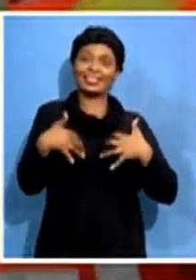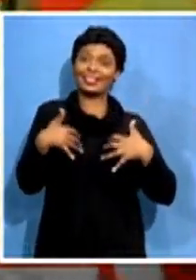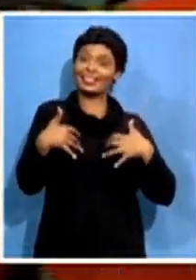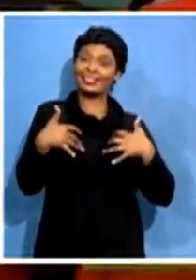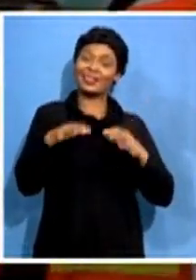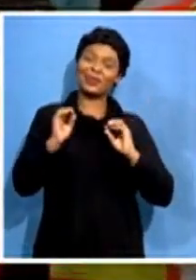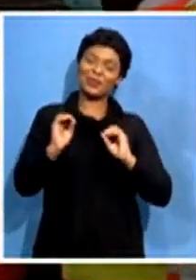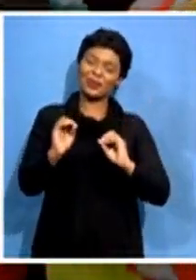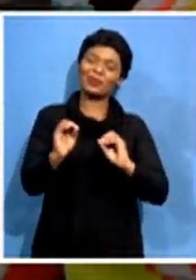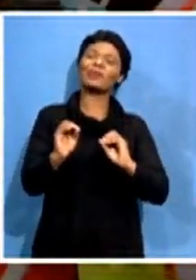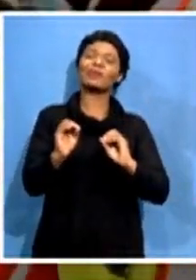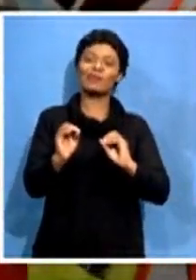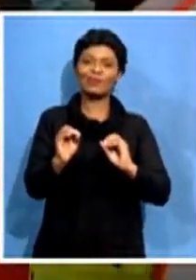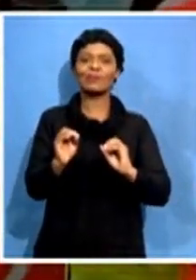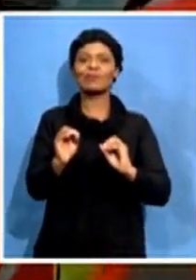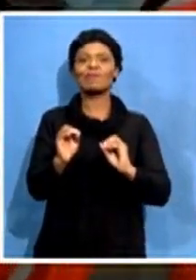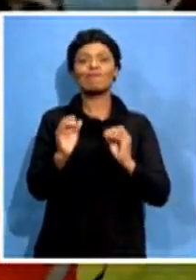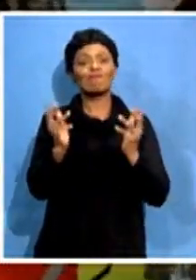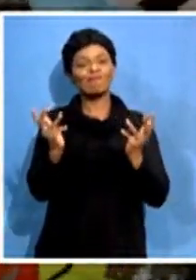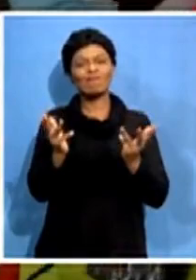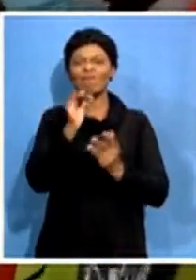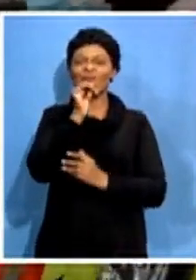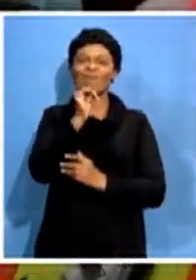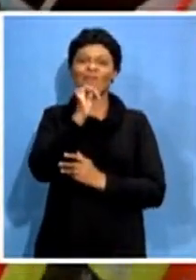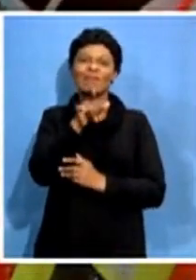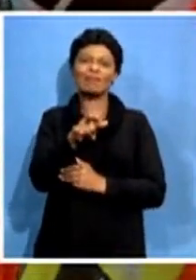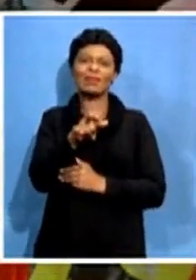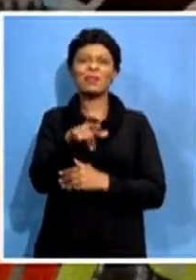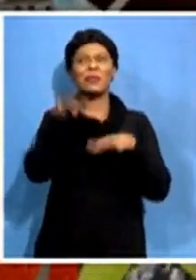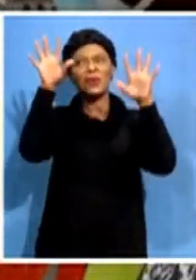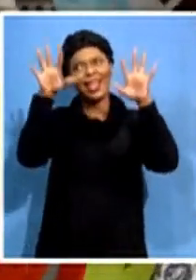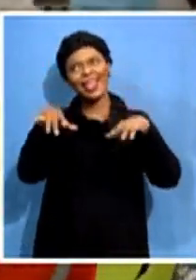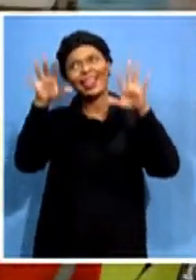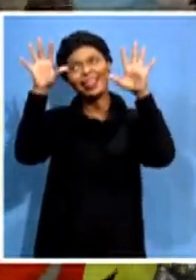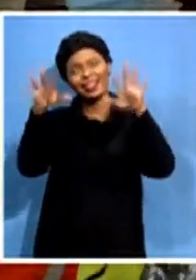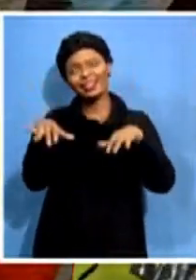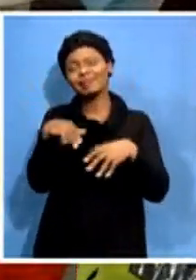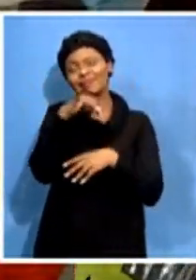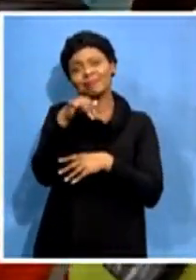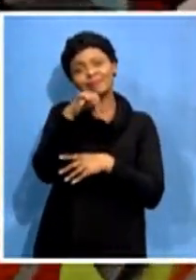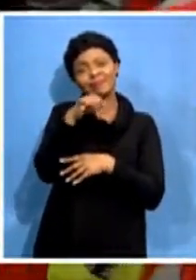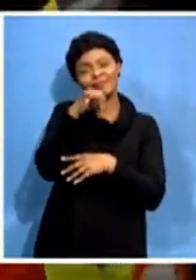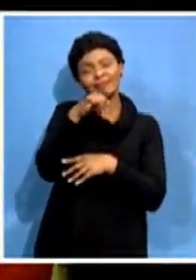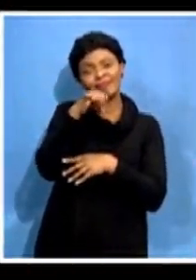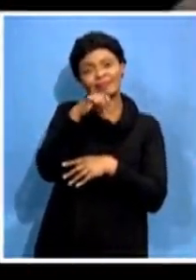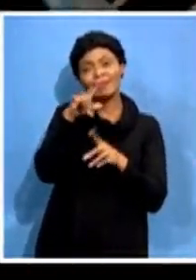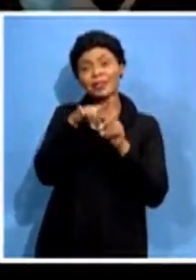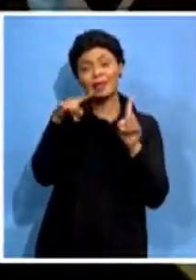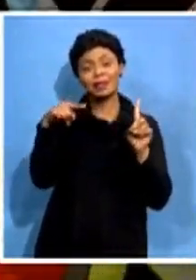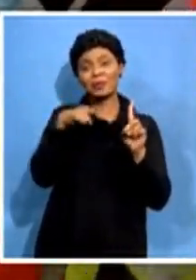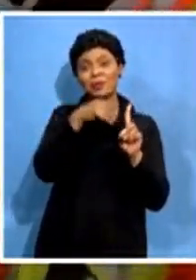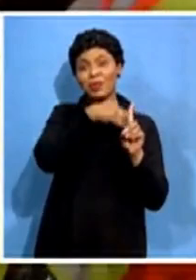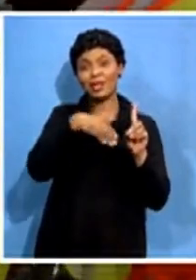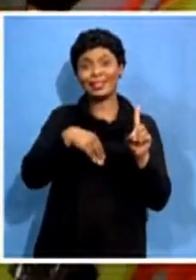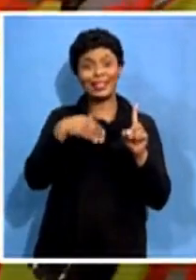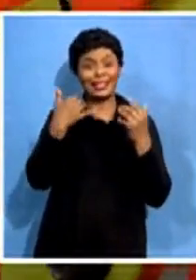Despite the pouring rain, it looks like the president is quite busy these days, up and about, and